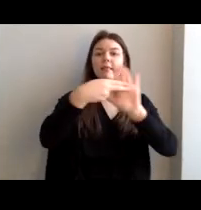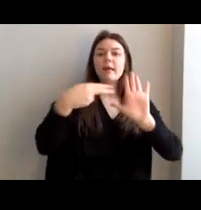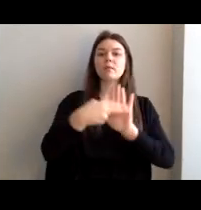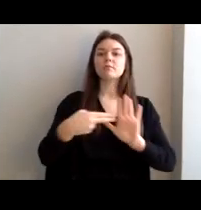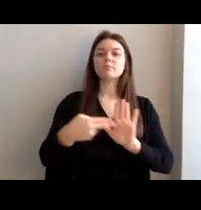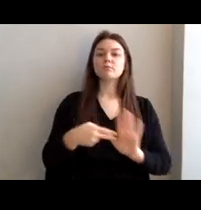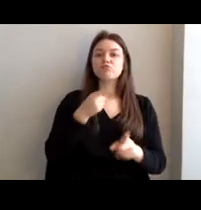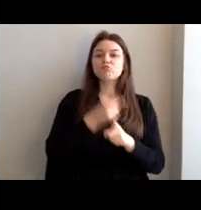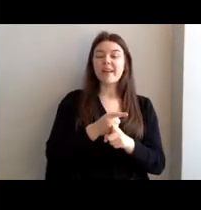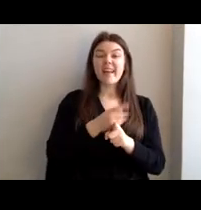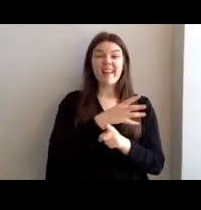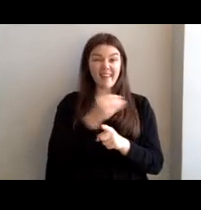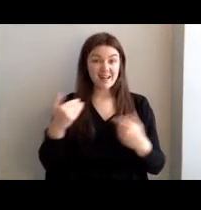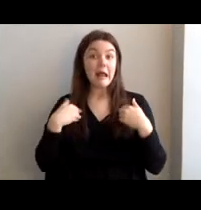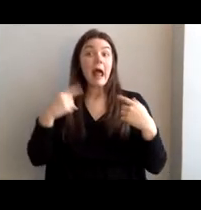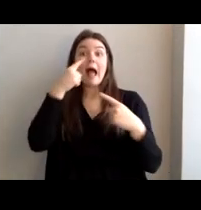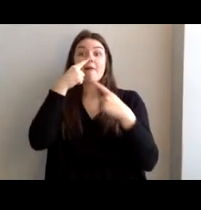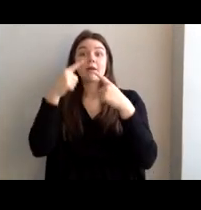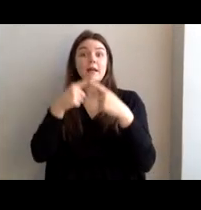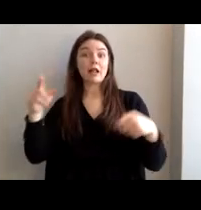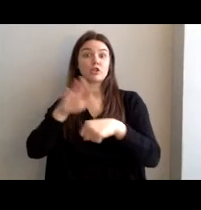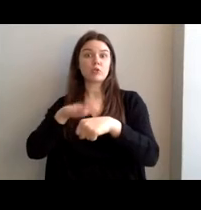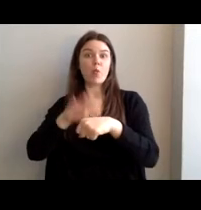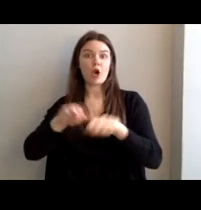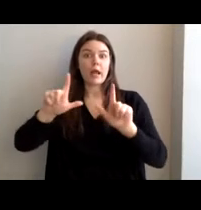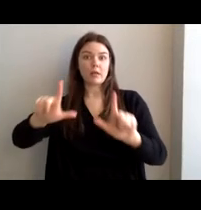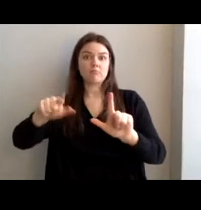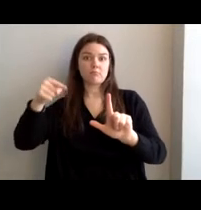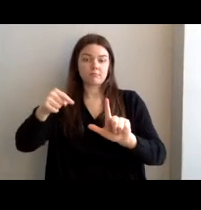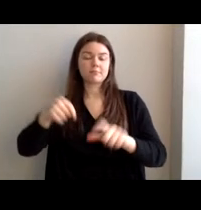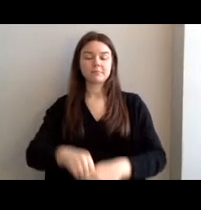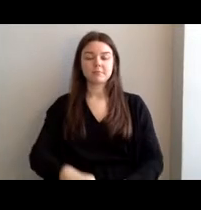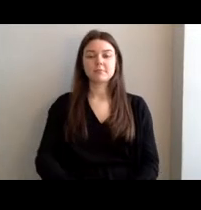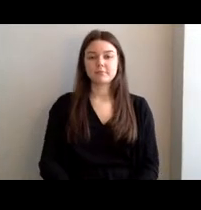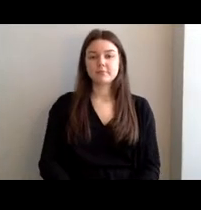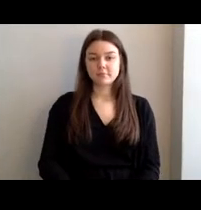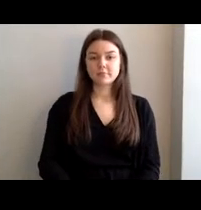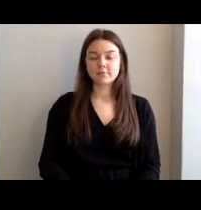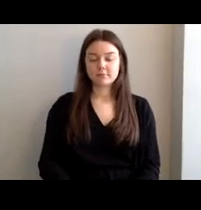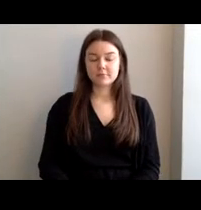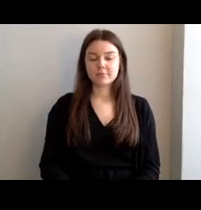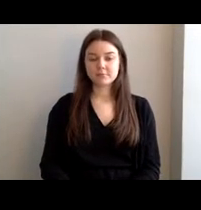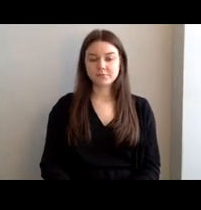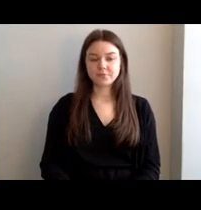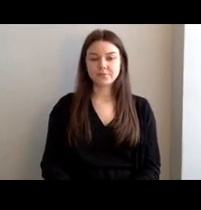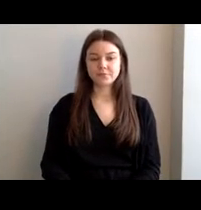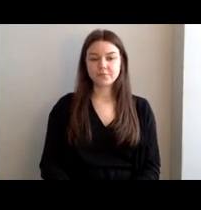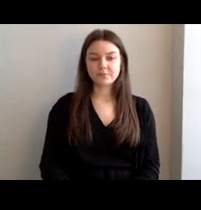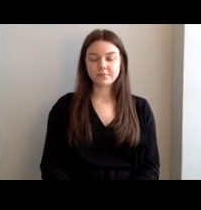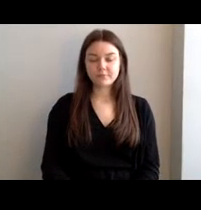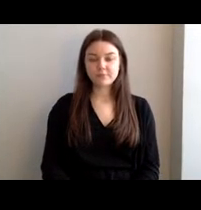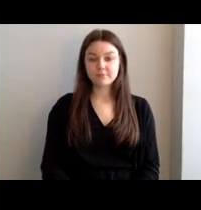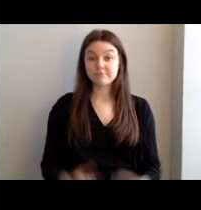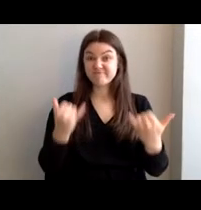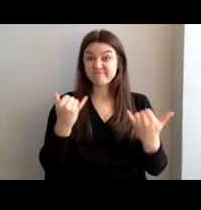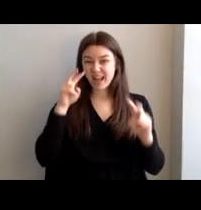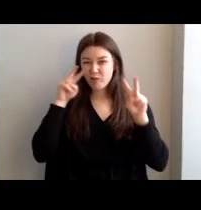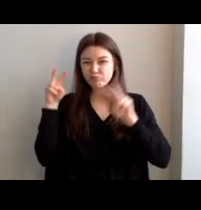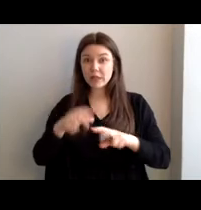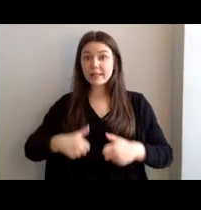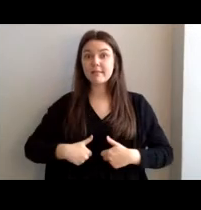have an allergy declaration on them, as they are considered an allergen. Now let's take a look into a live lobster